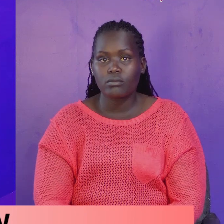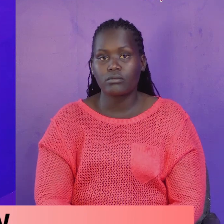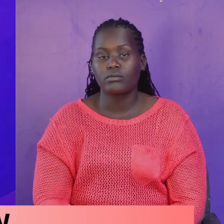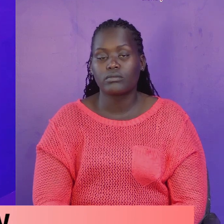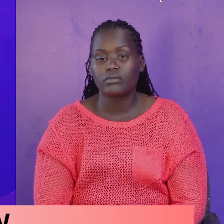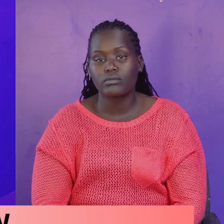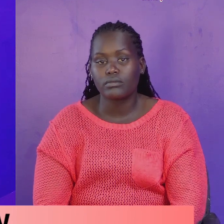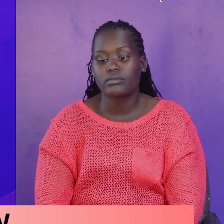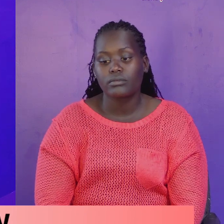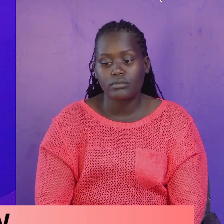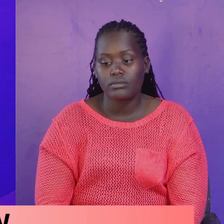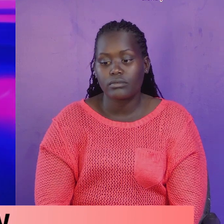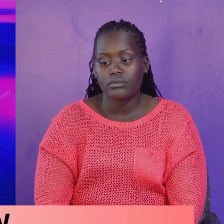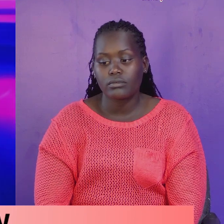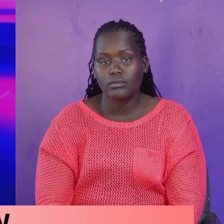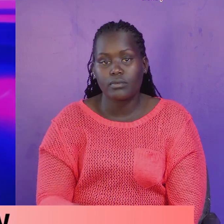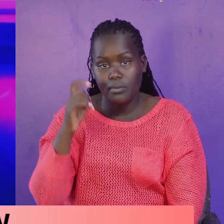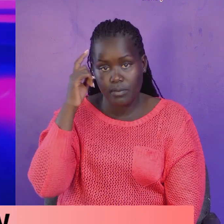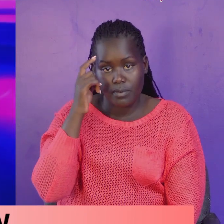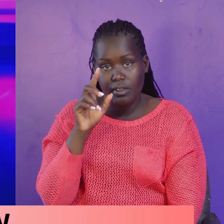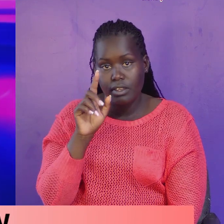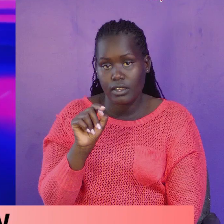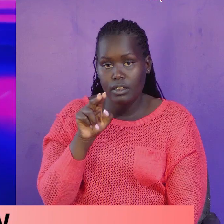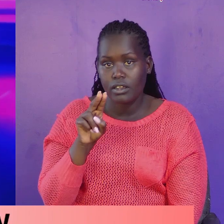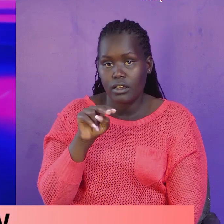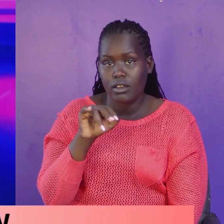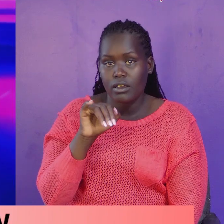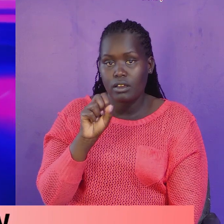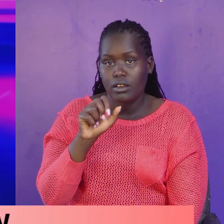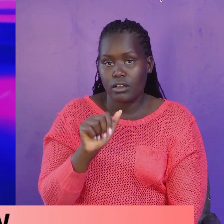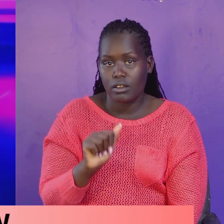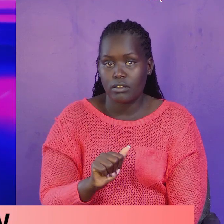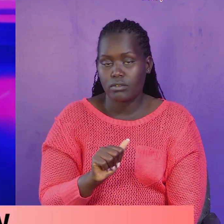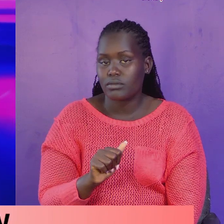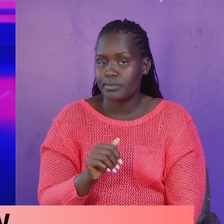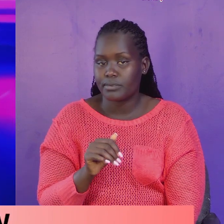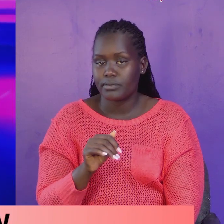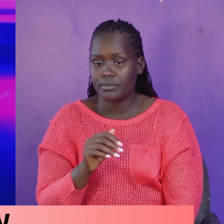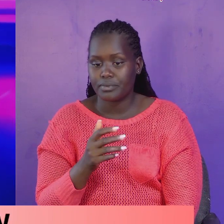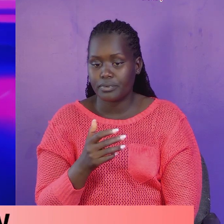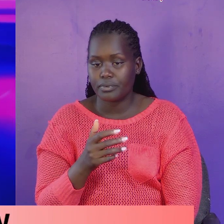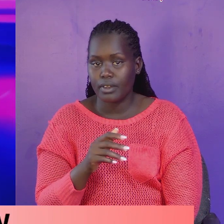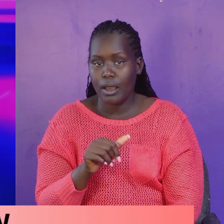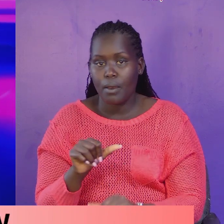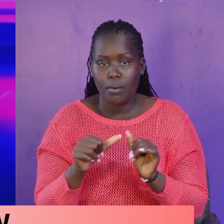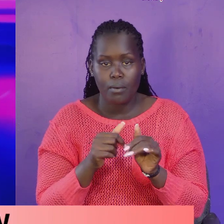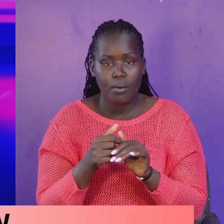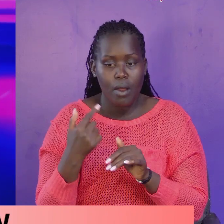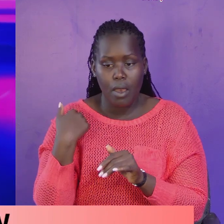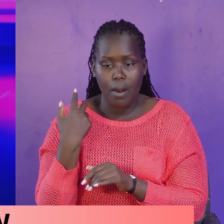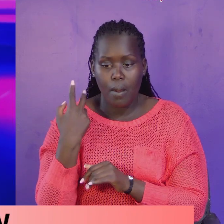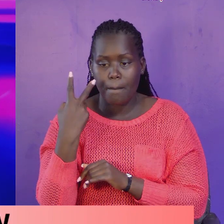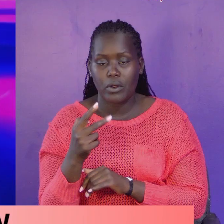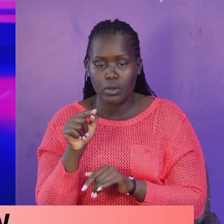I think Tunisia alone. Yeah. You looking at the number 2 in